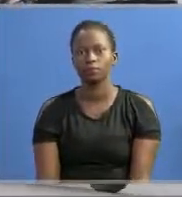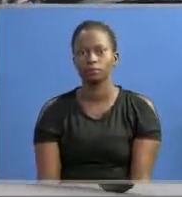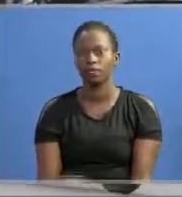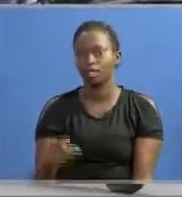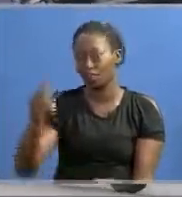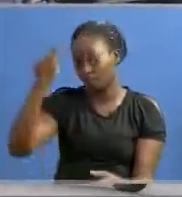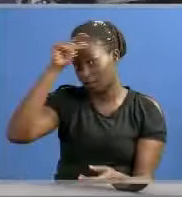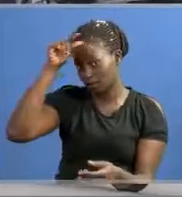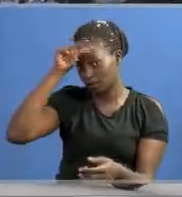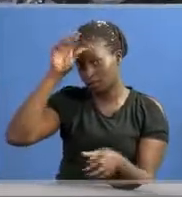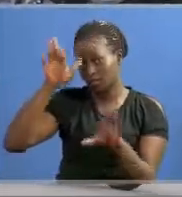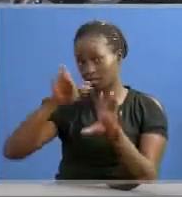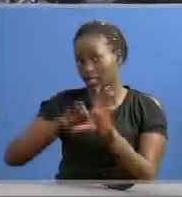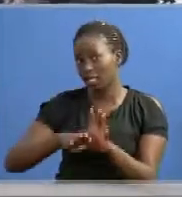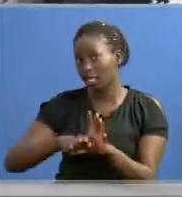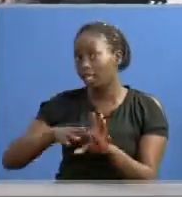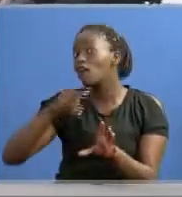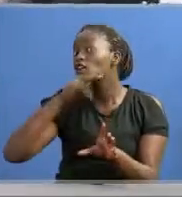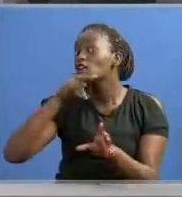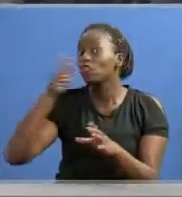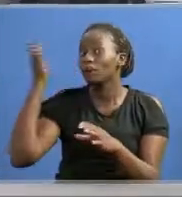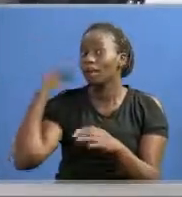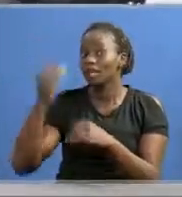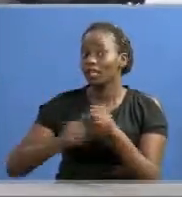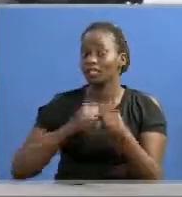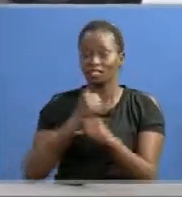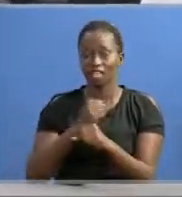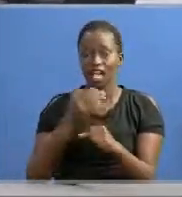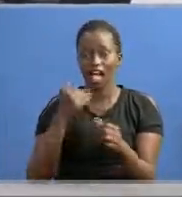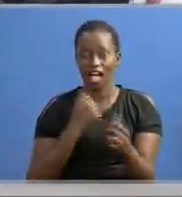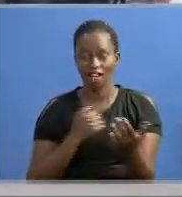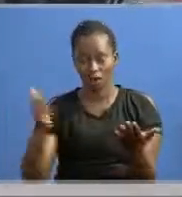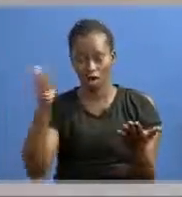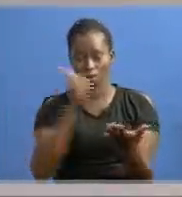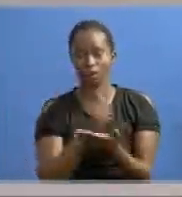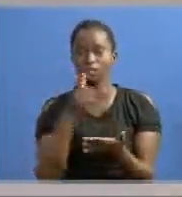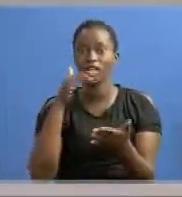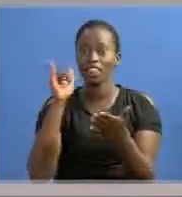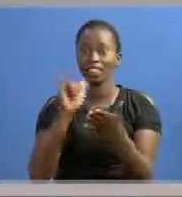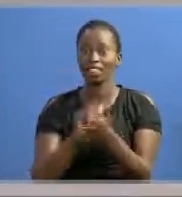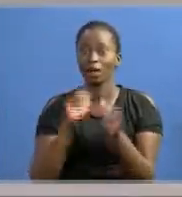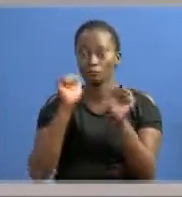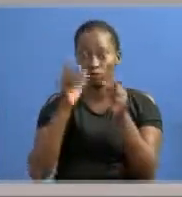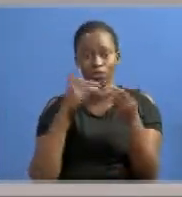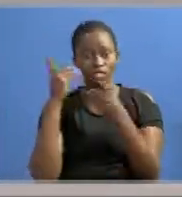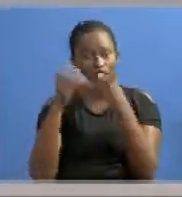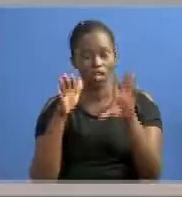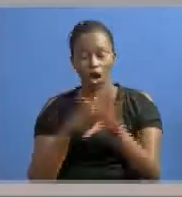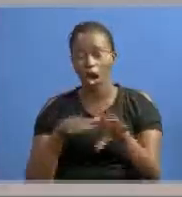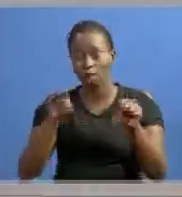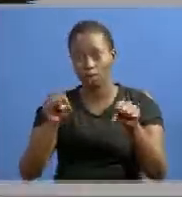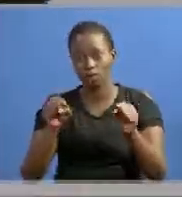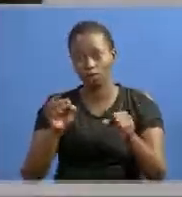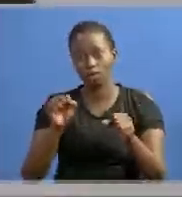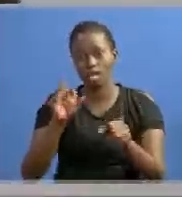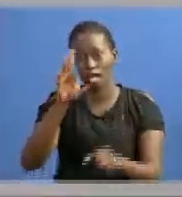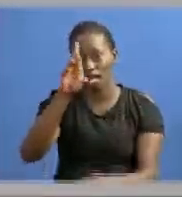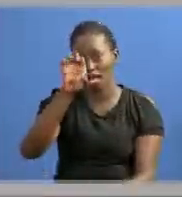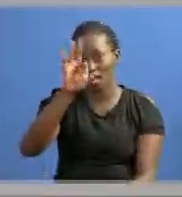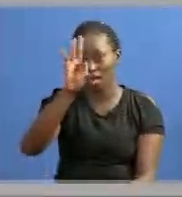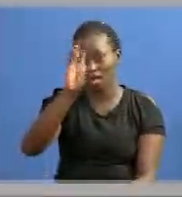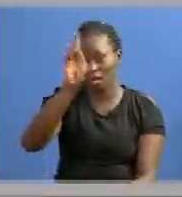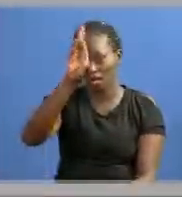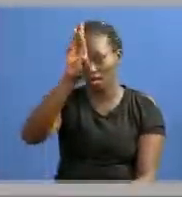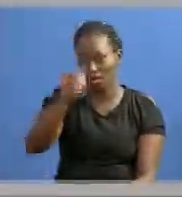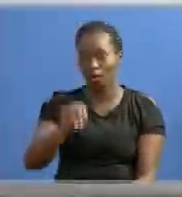The government in November last year appointed a task force that would lead discussions on boda-boda reforms. 7 months